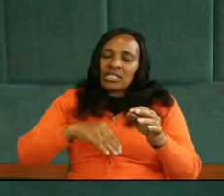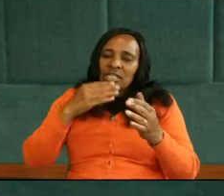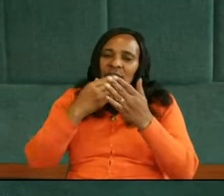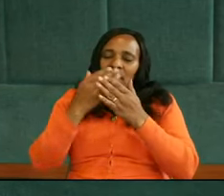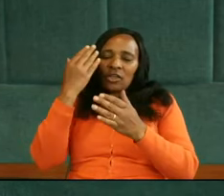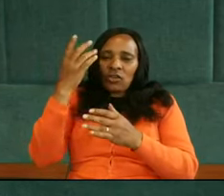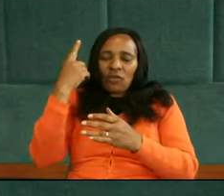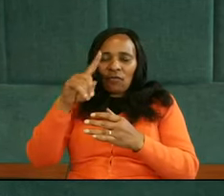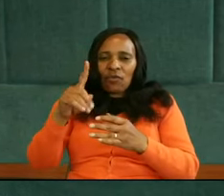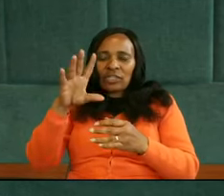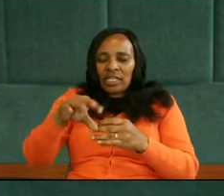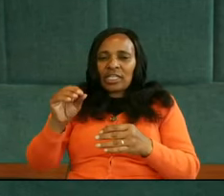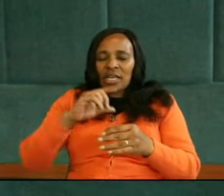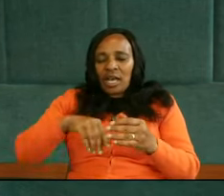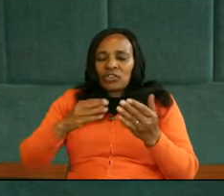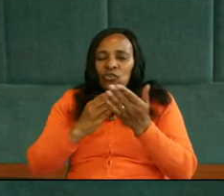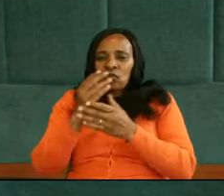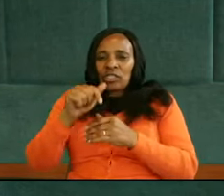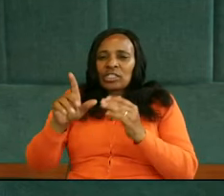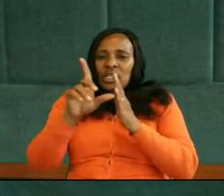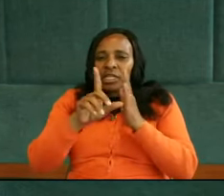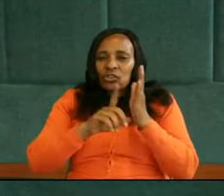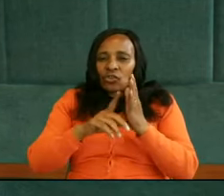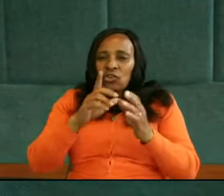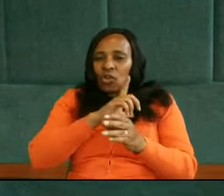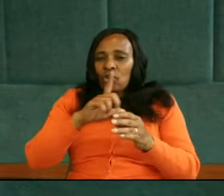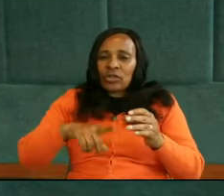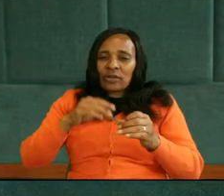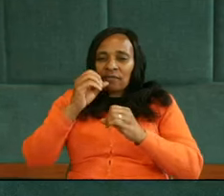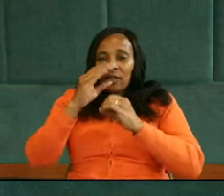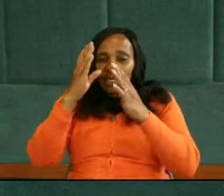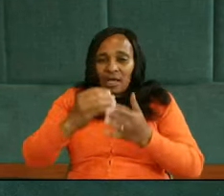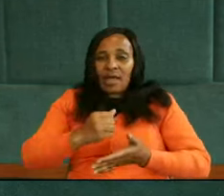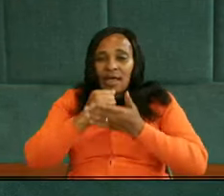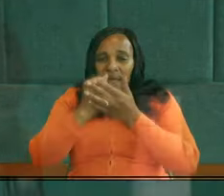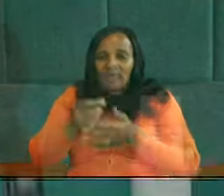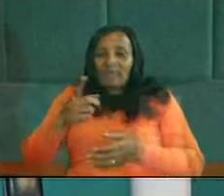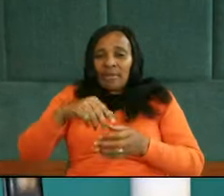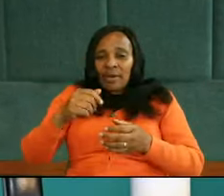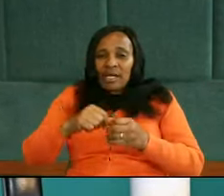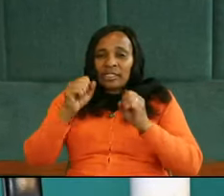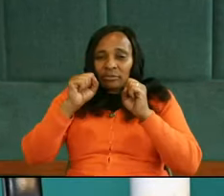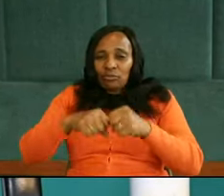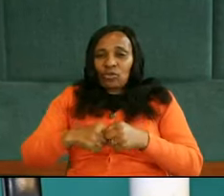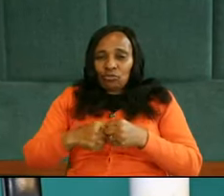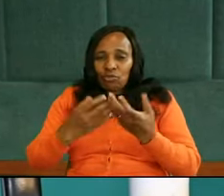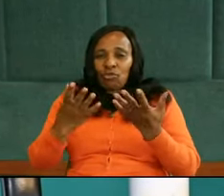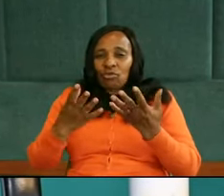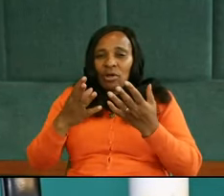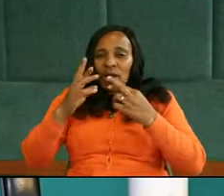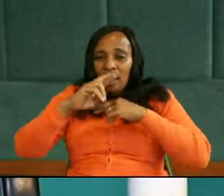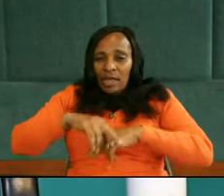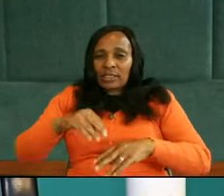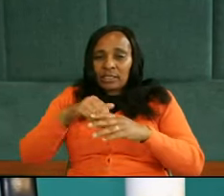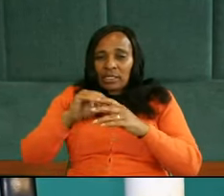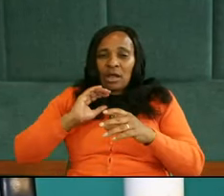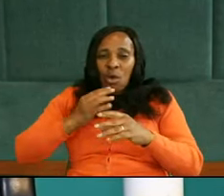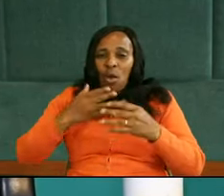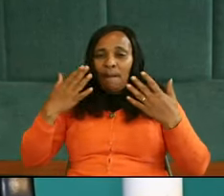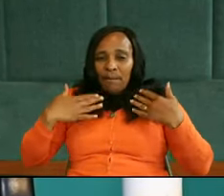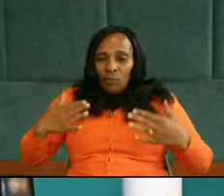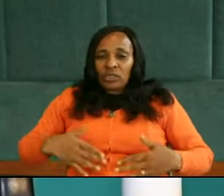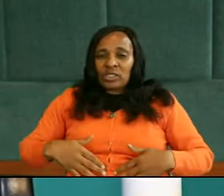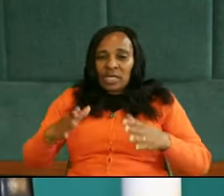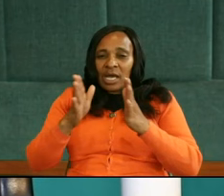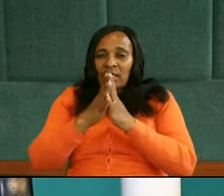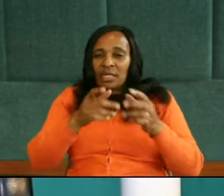through this lesson, Almighty Father. Oh Lord, may you help us, may it resonate, oh Lord, in our hearts. And may we remember, Lord,